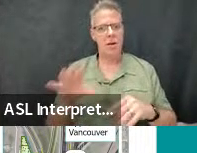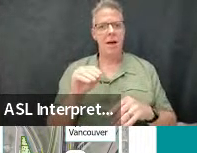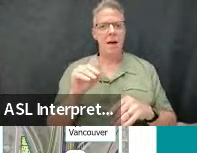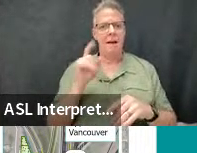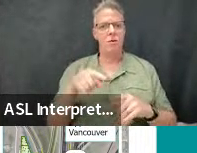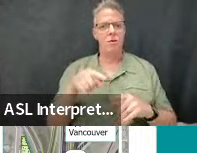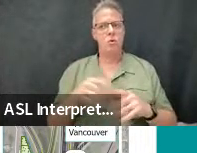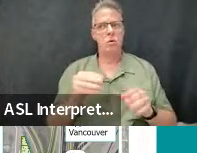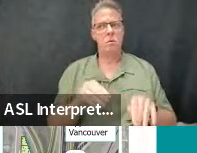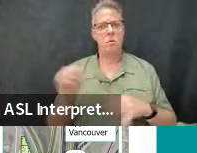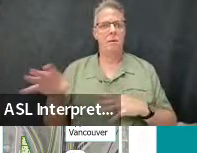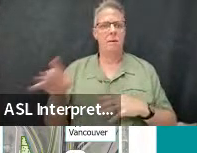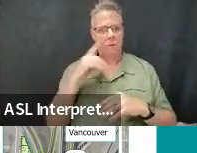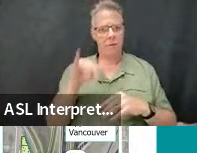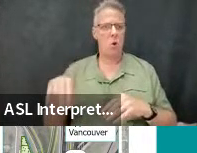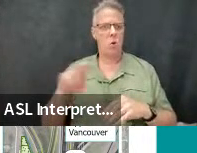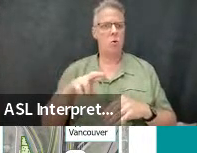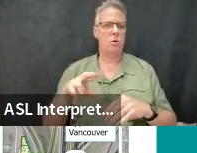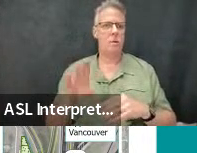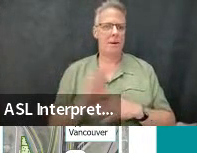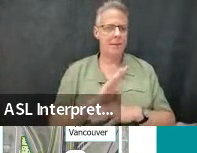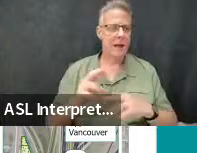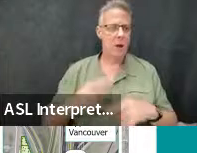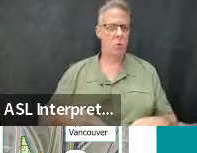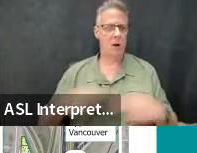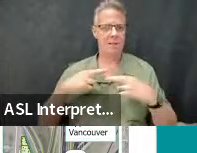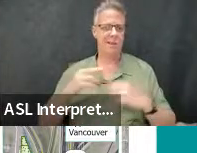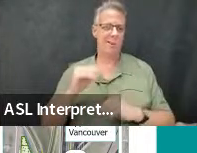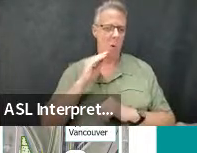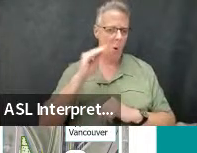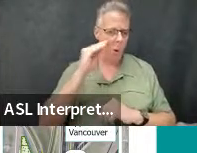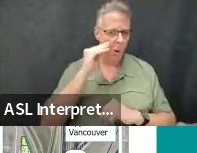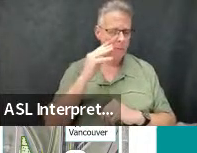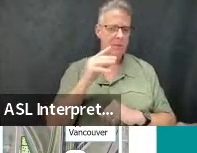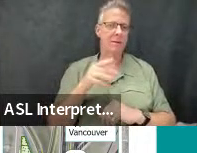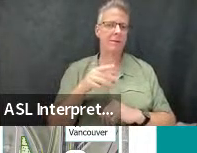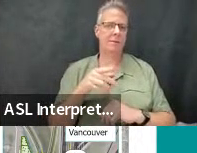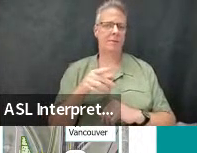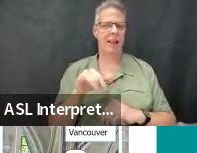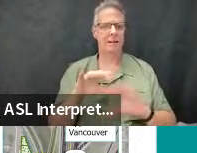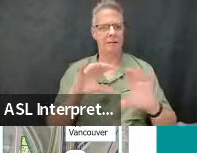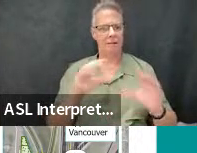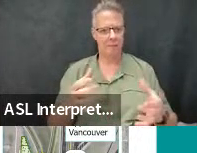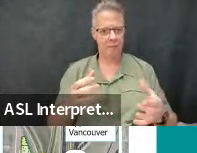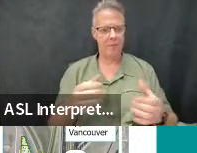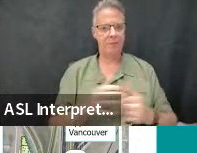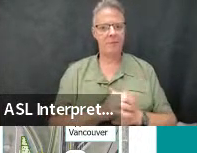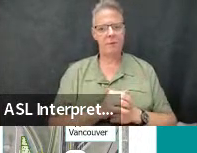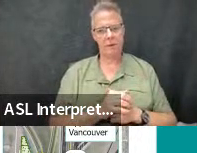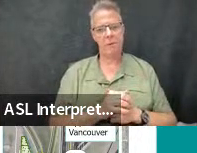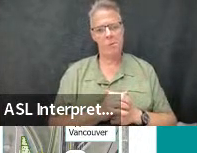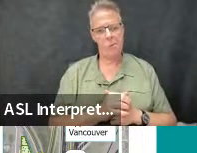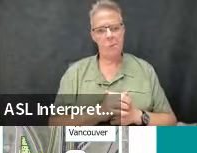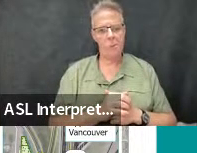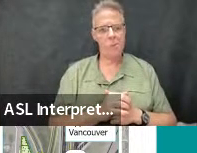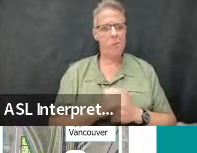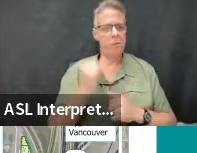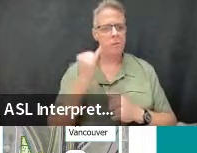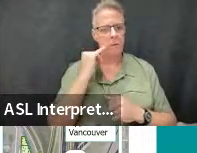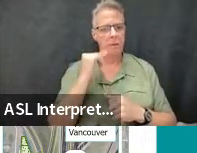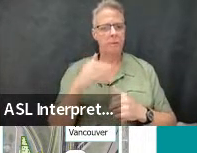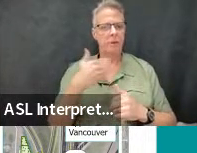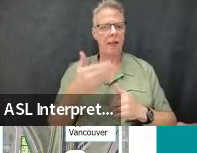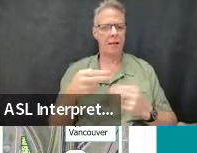have on the residents of these homes, of these units, as well as the business owners. If we go to the